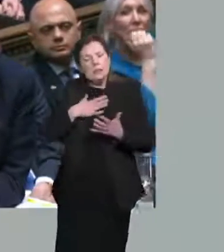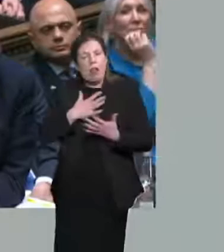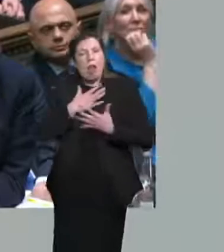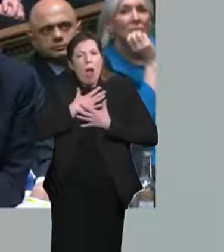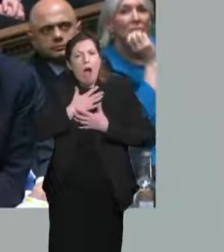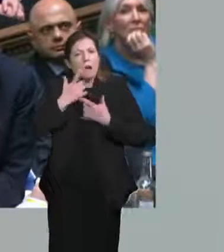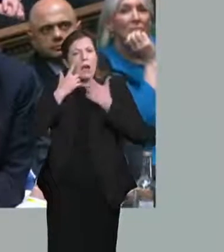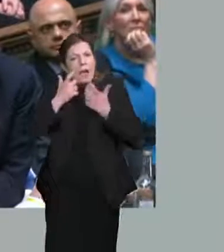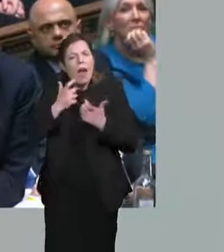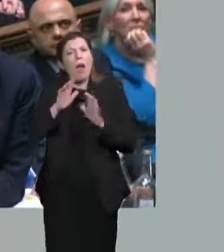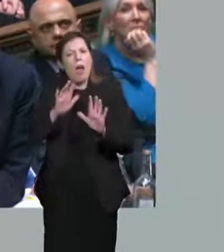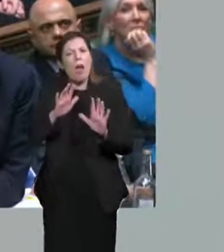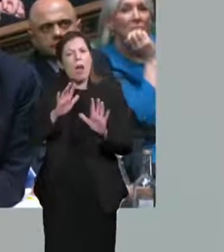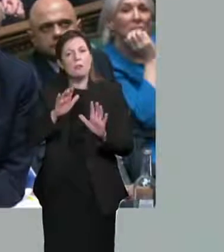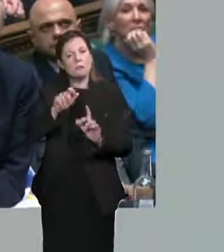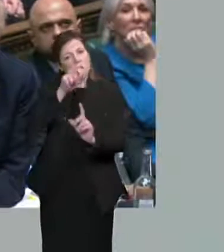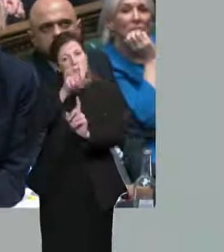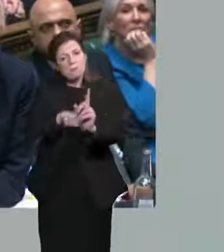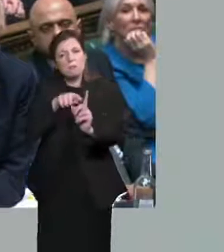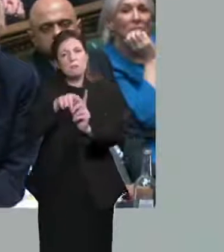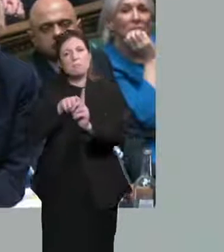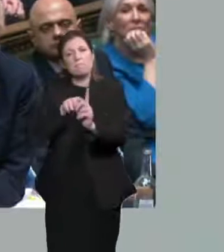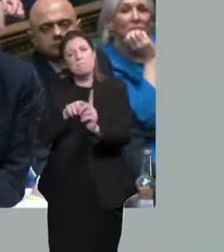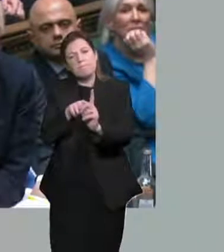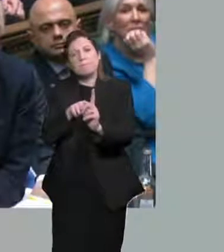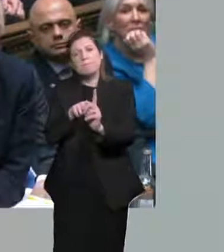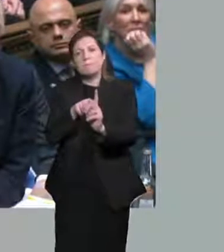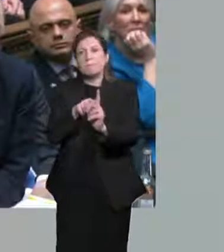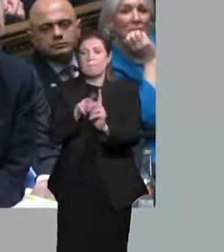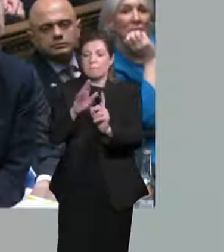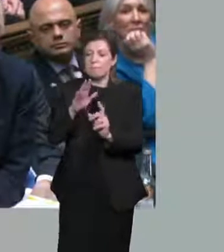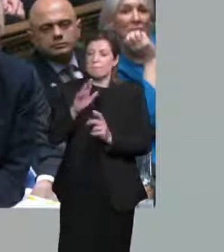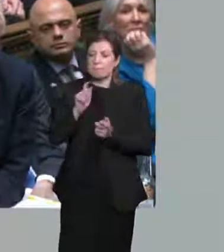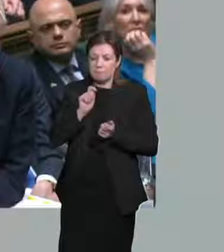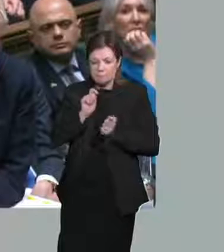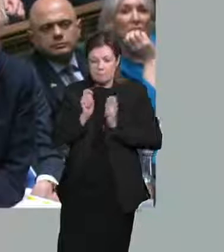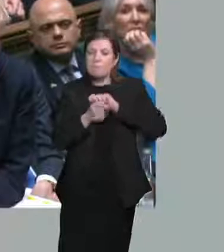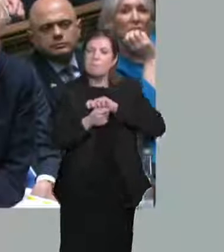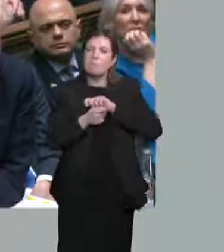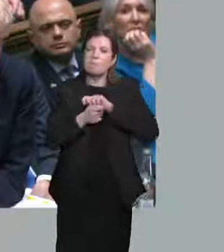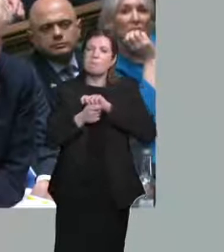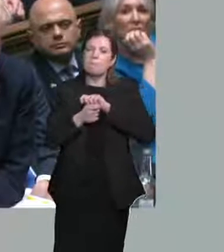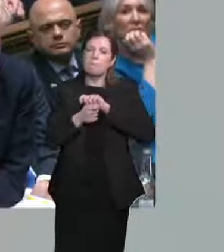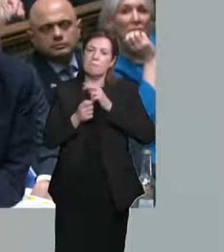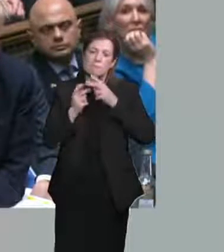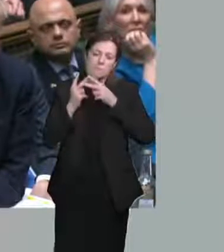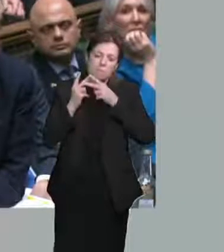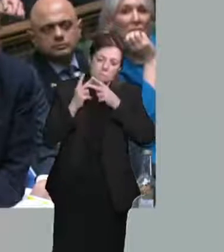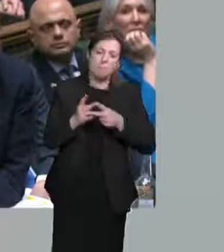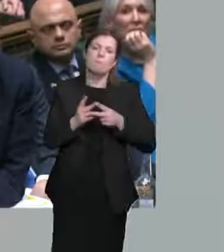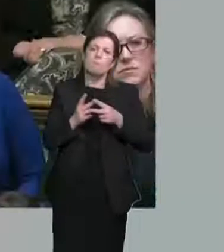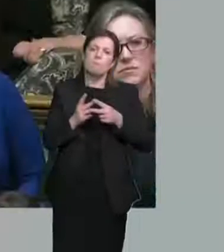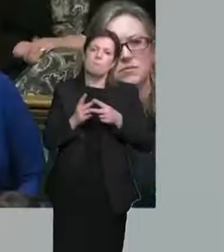and care. We must recognise that when people want to make a transition in their lives, that they should be treated with the maximum